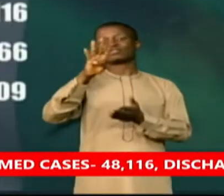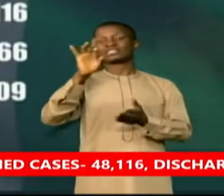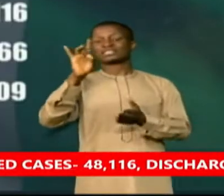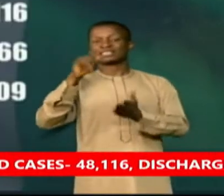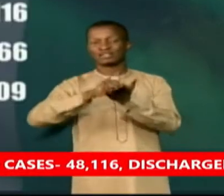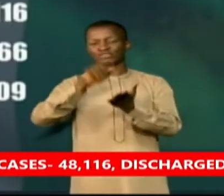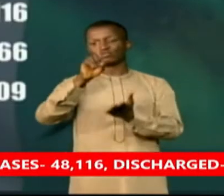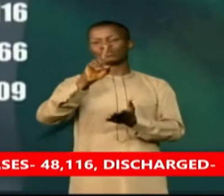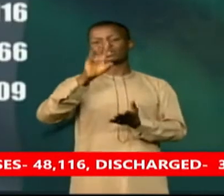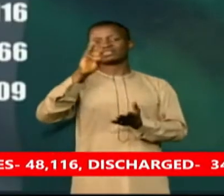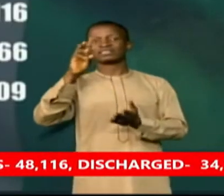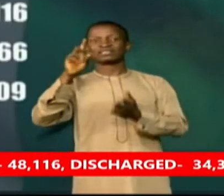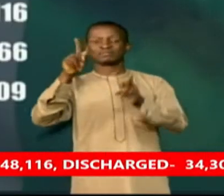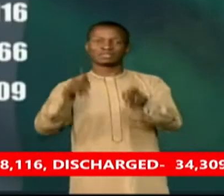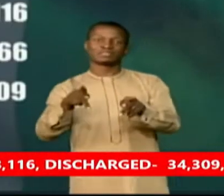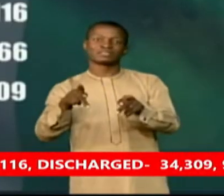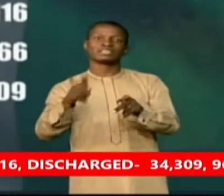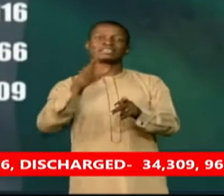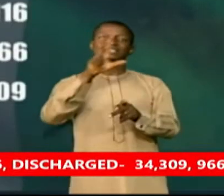48,116 infected persons,